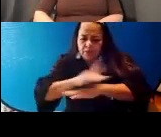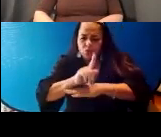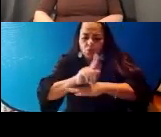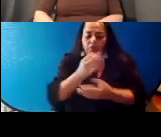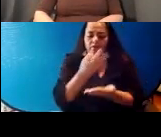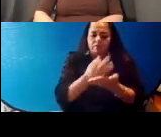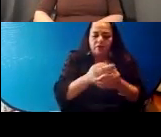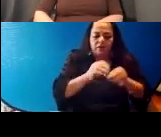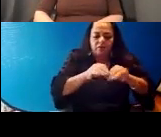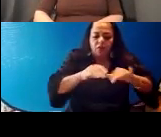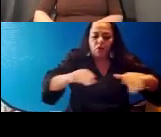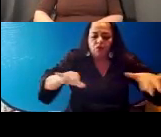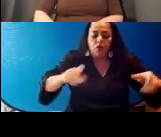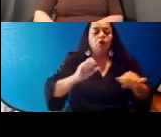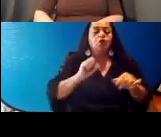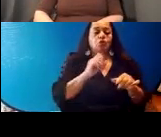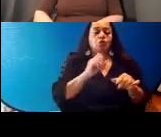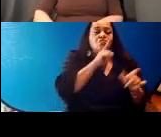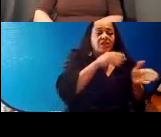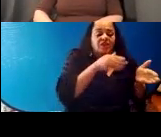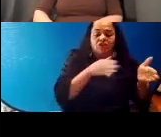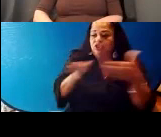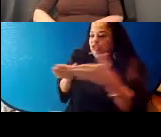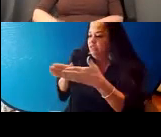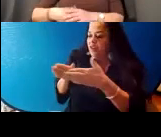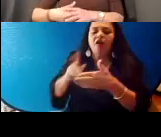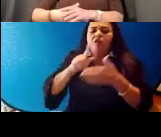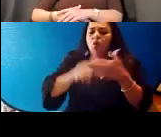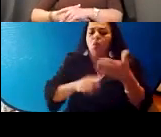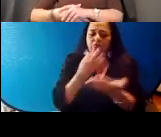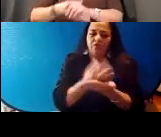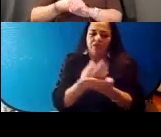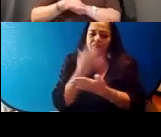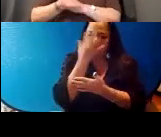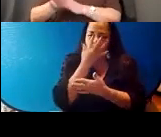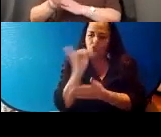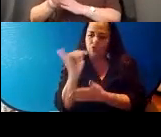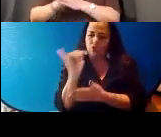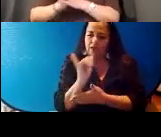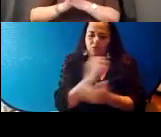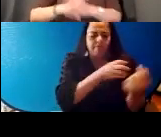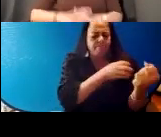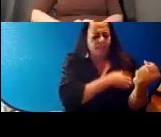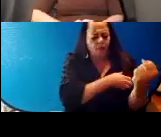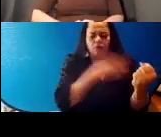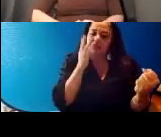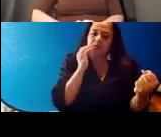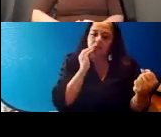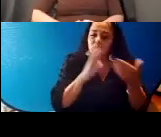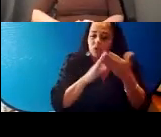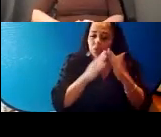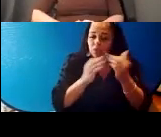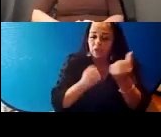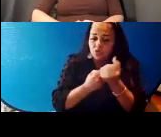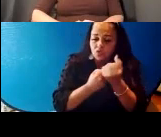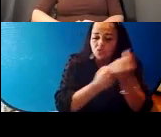right? So really to shift what funding looks like in Baltimore City. And so it was a really powerful experience. And again, community driven, and